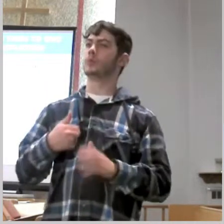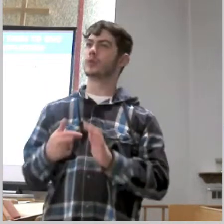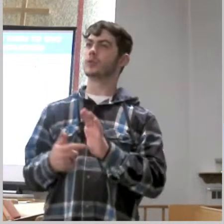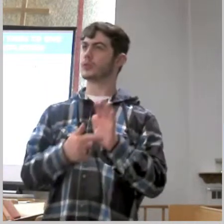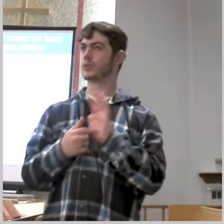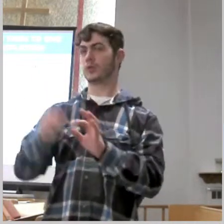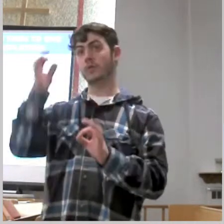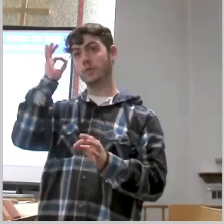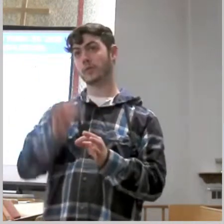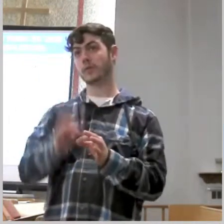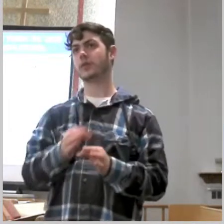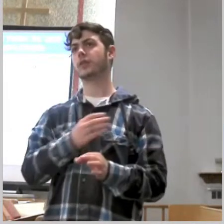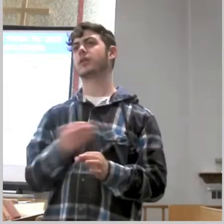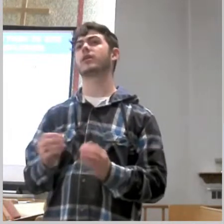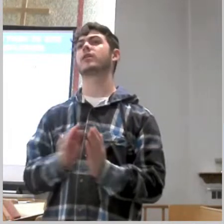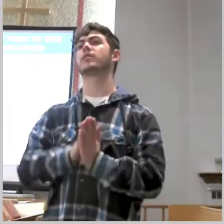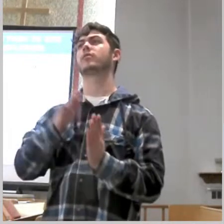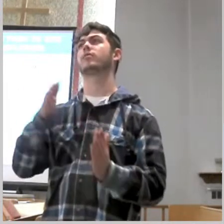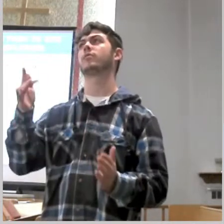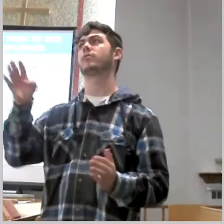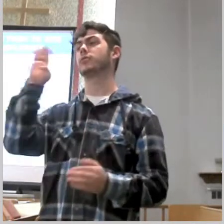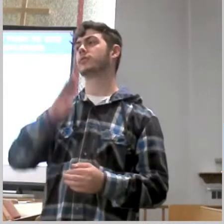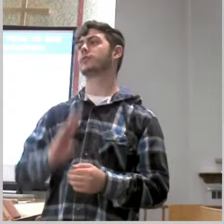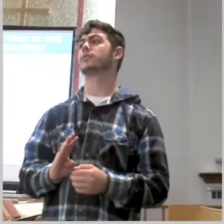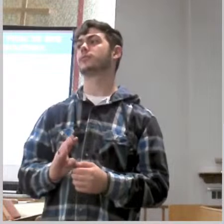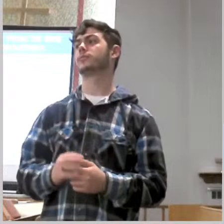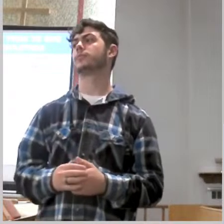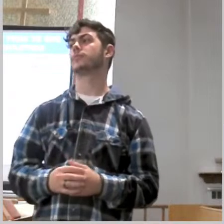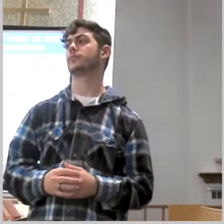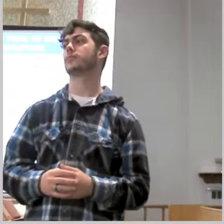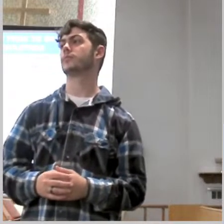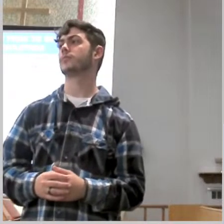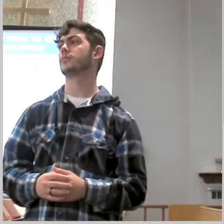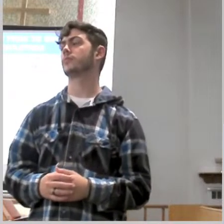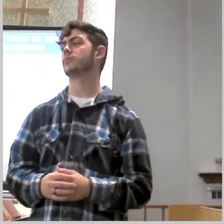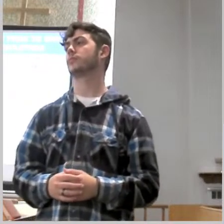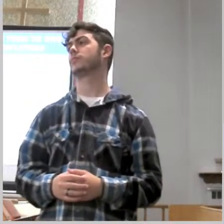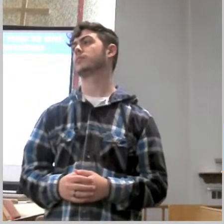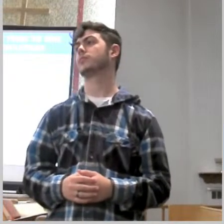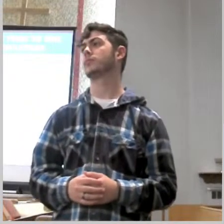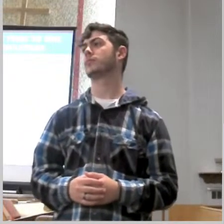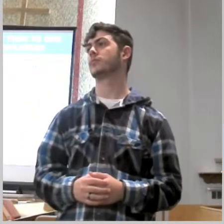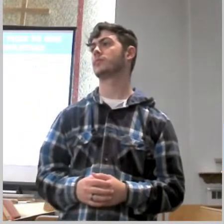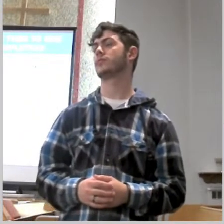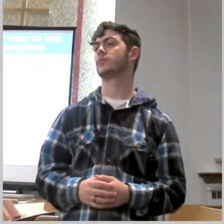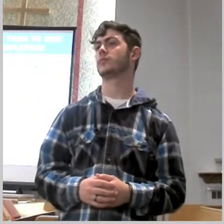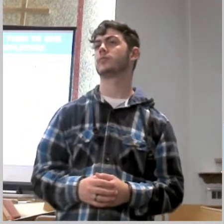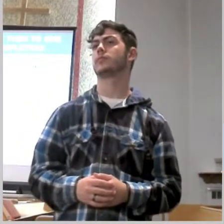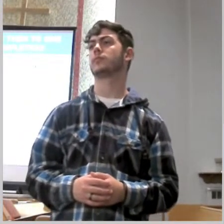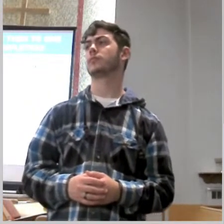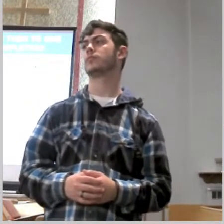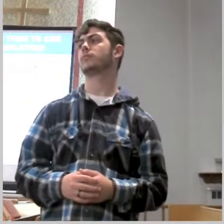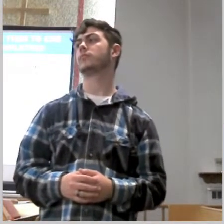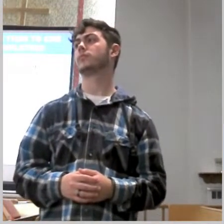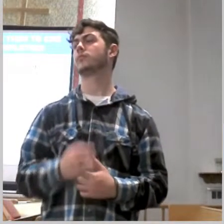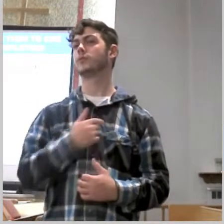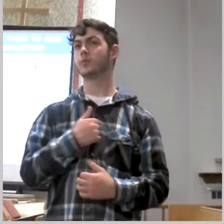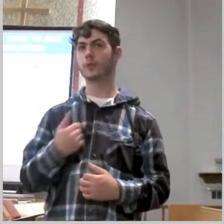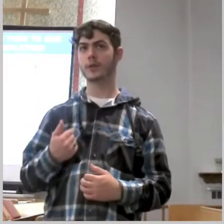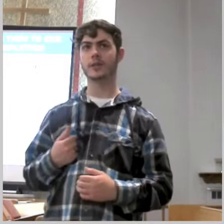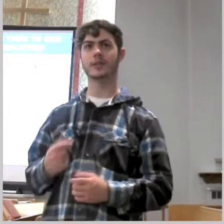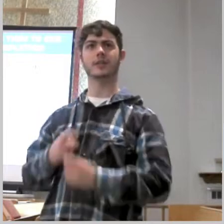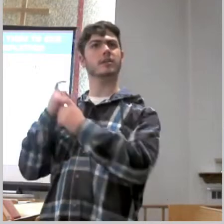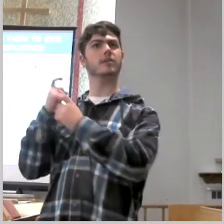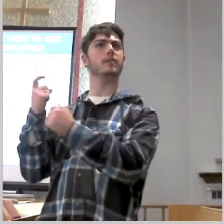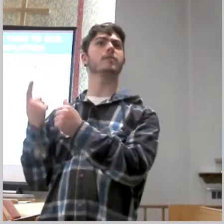and sisters, even as we give sacrificially to this campaign, you know who we're giving. We're giving first to the Lord, and secondly, we're giving to